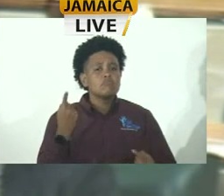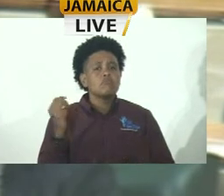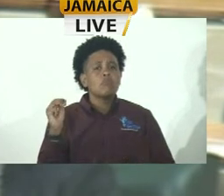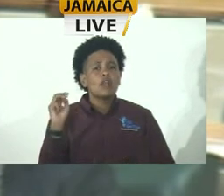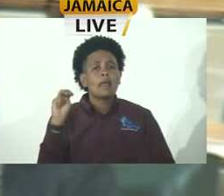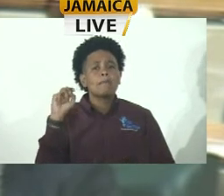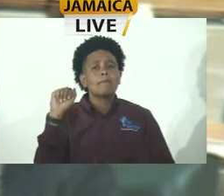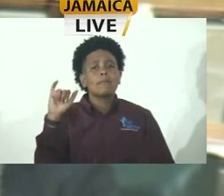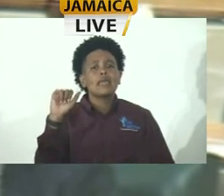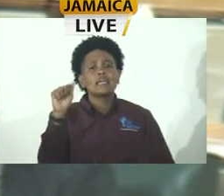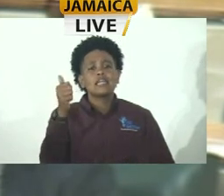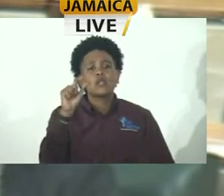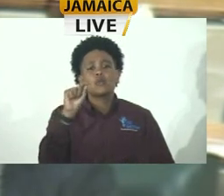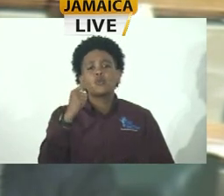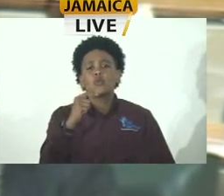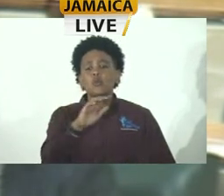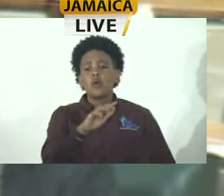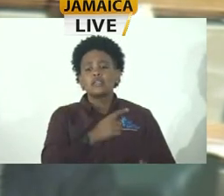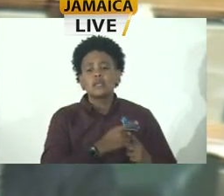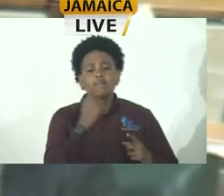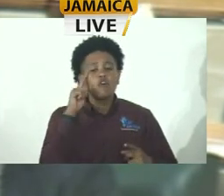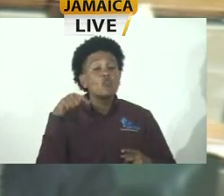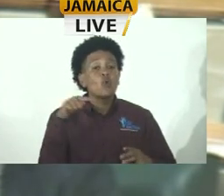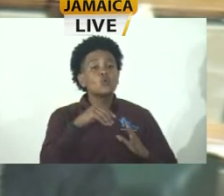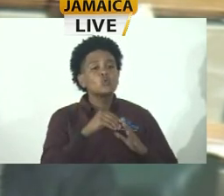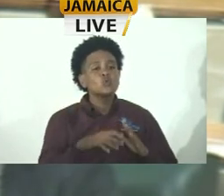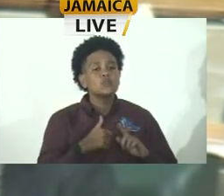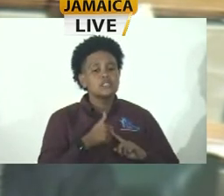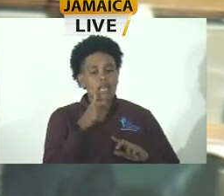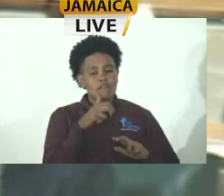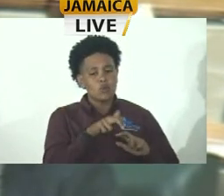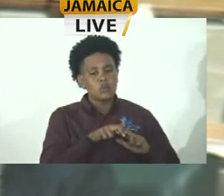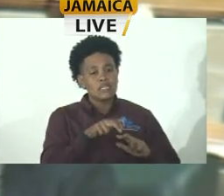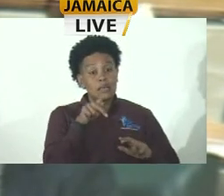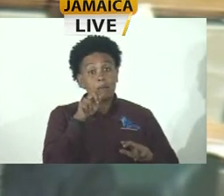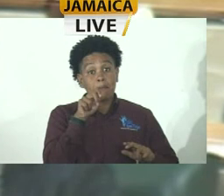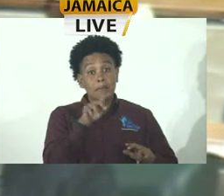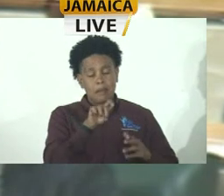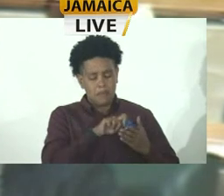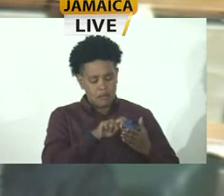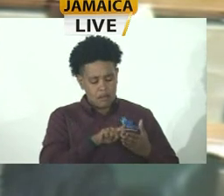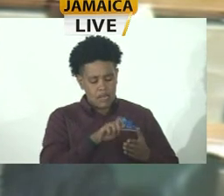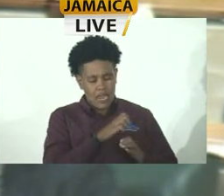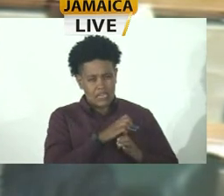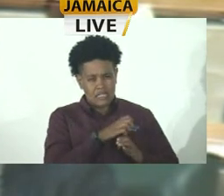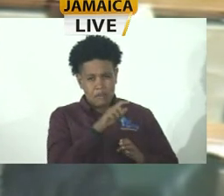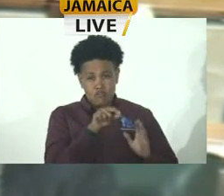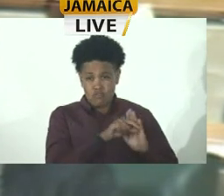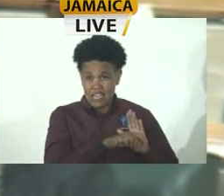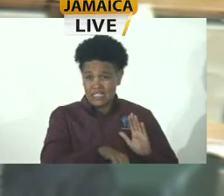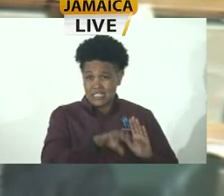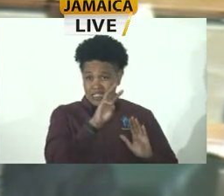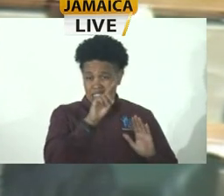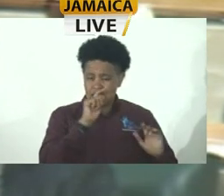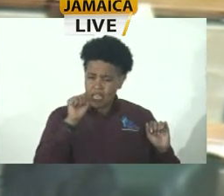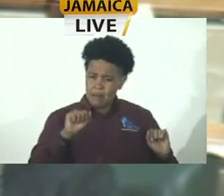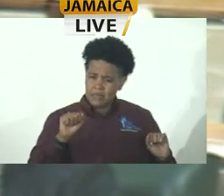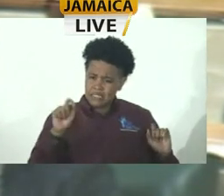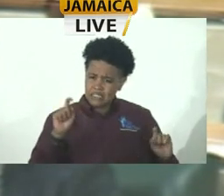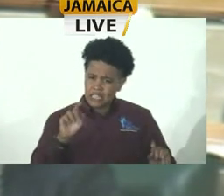10 2021 for those students sitting the pep uh grade six ability